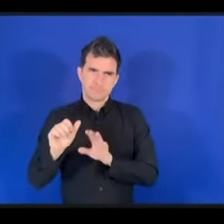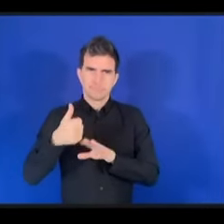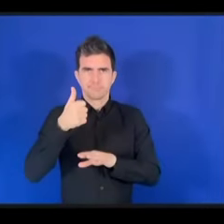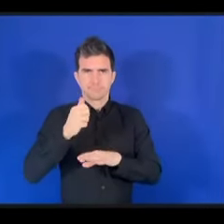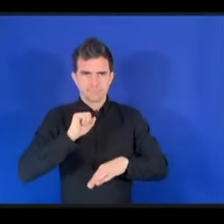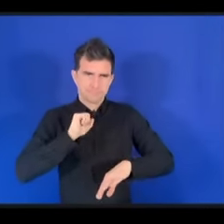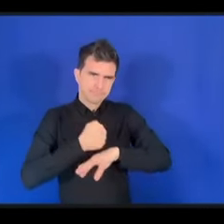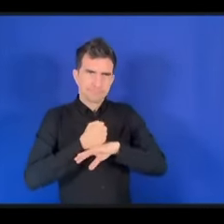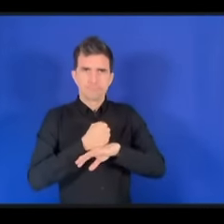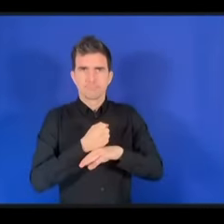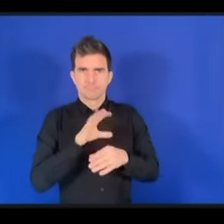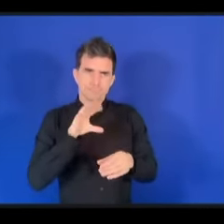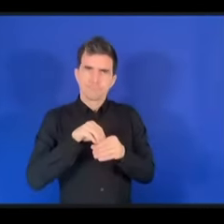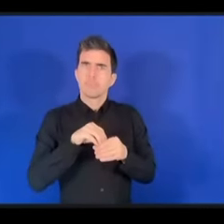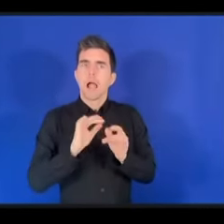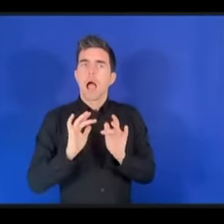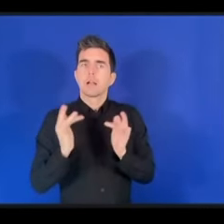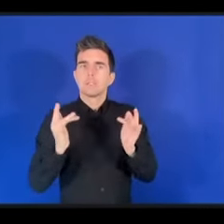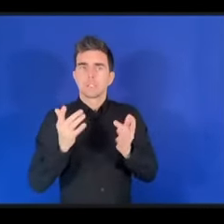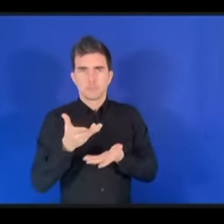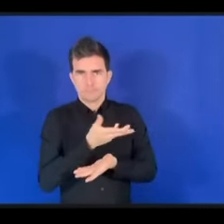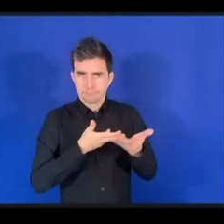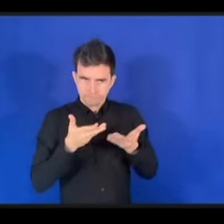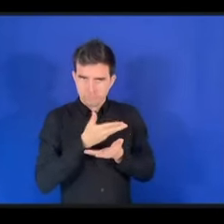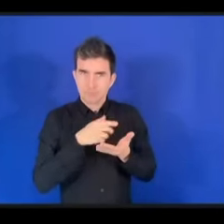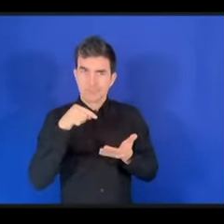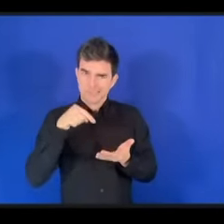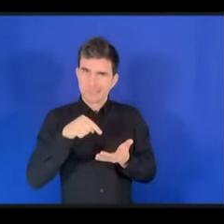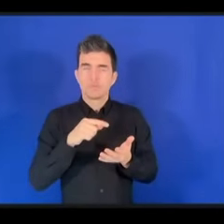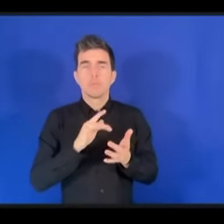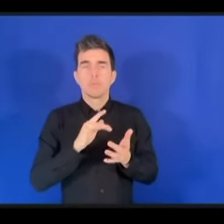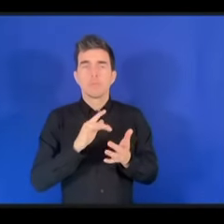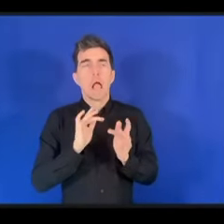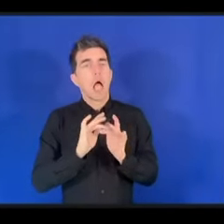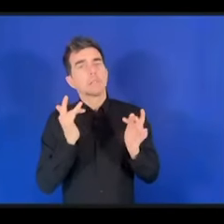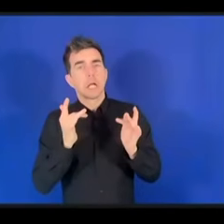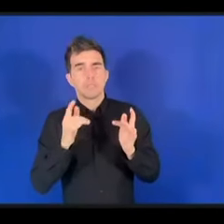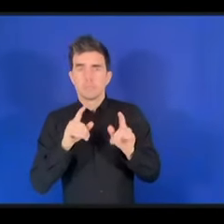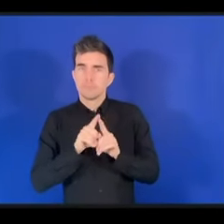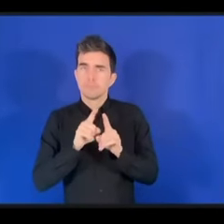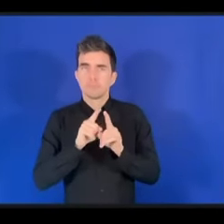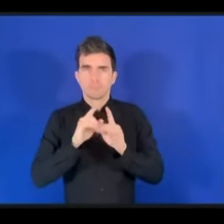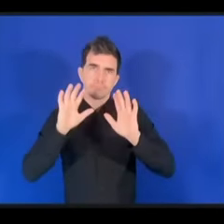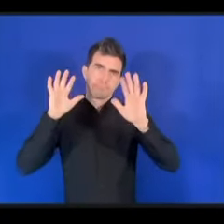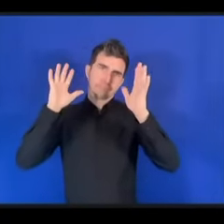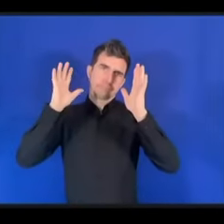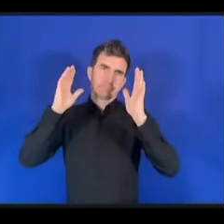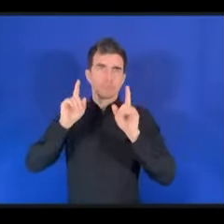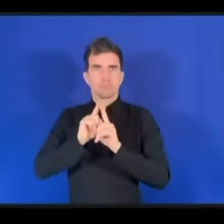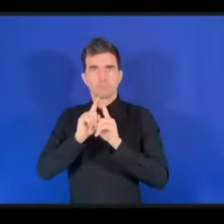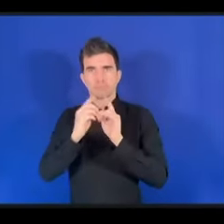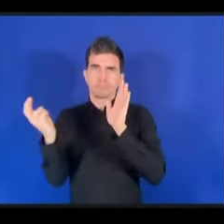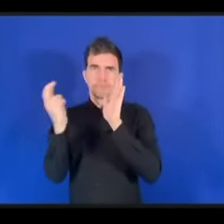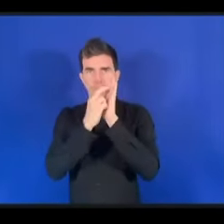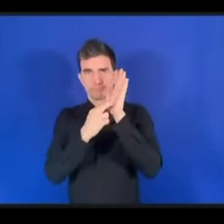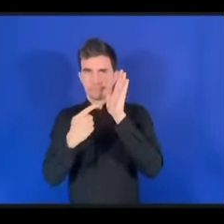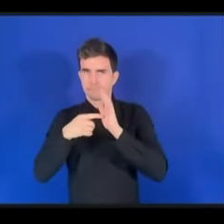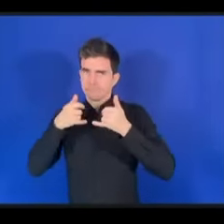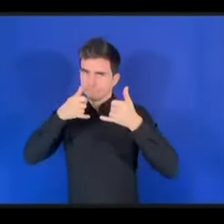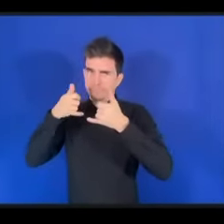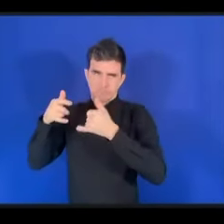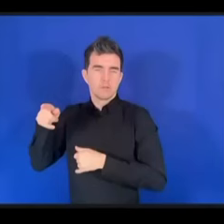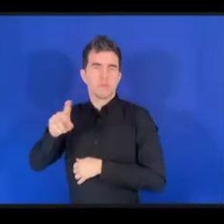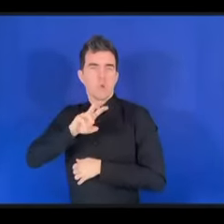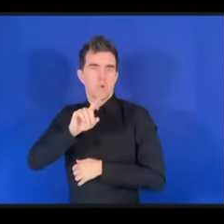2017. We interviewed his parents and did a short video production at the time. They said they had no clue what he was